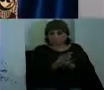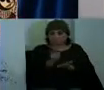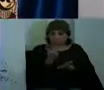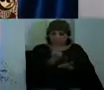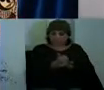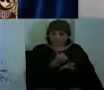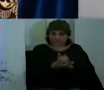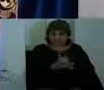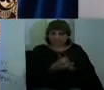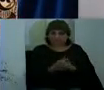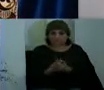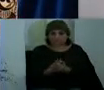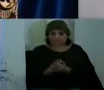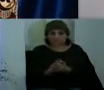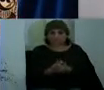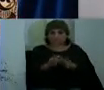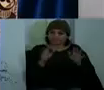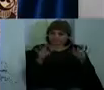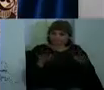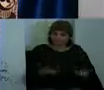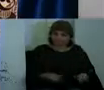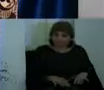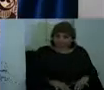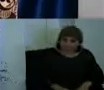Amen. Amen. Amen. You may be seated.